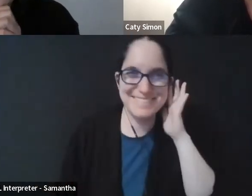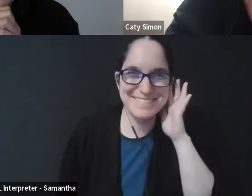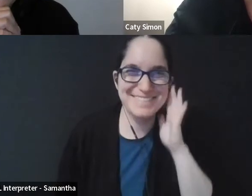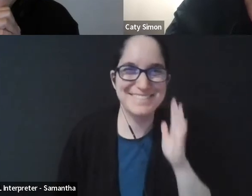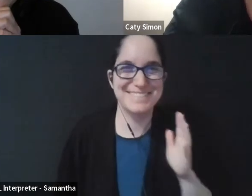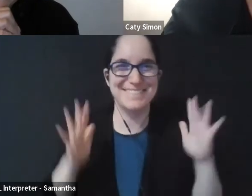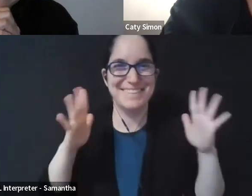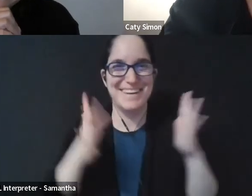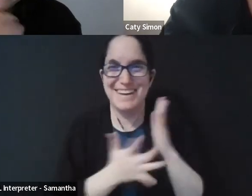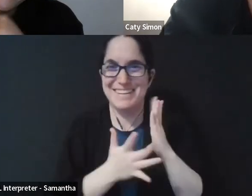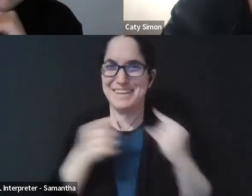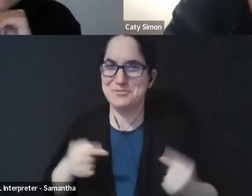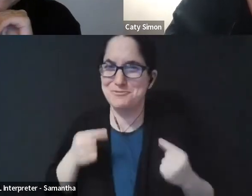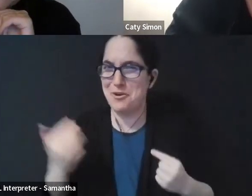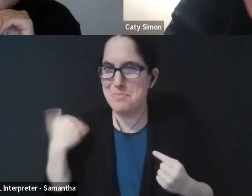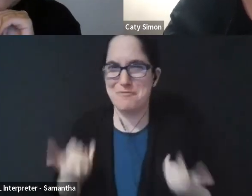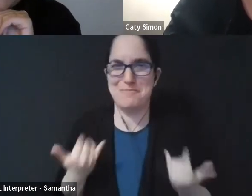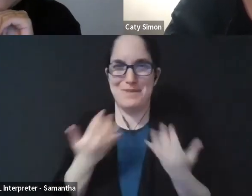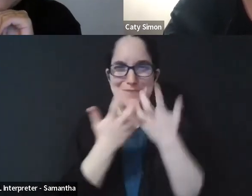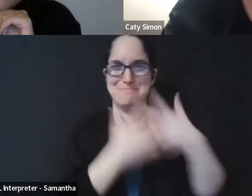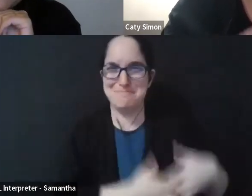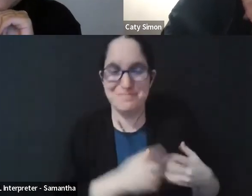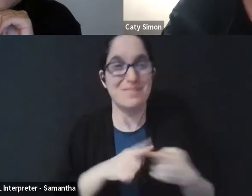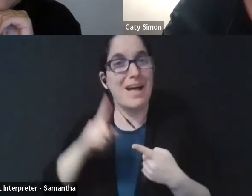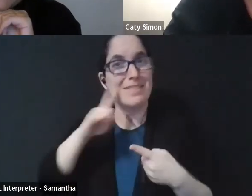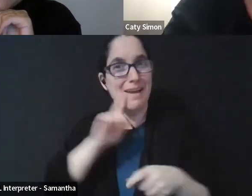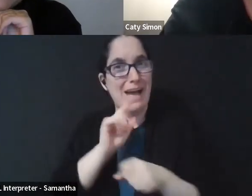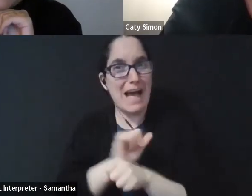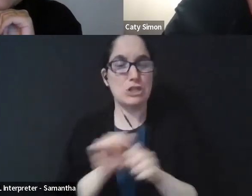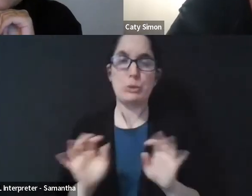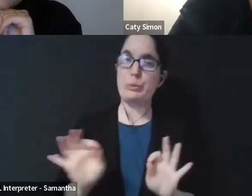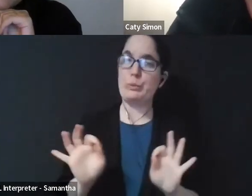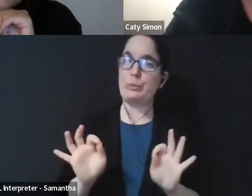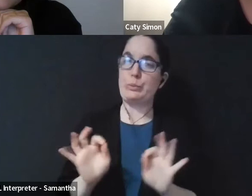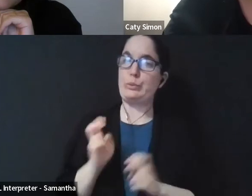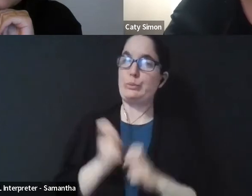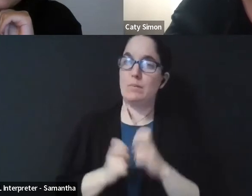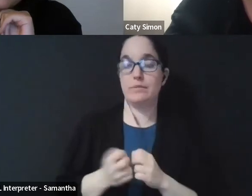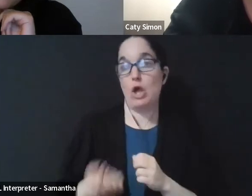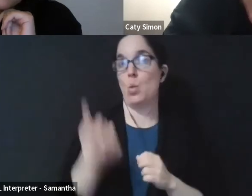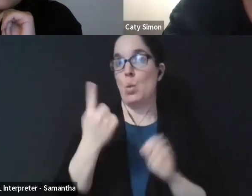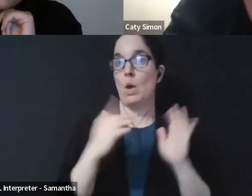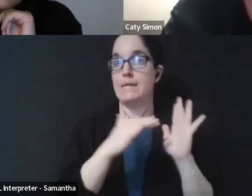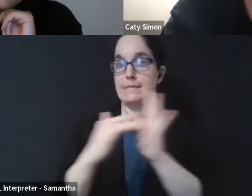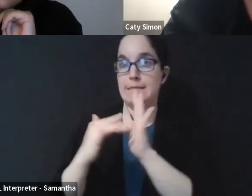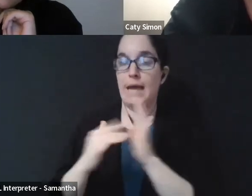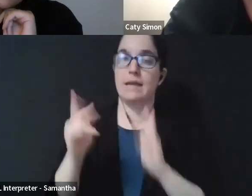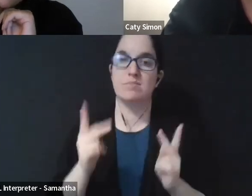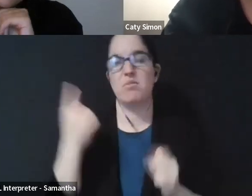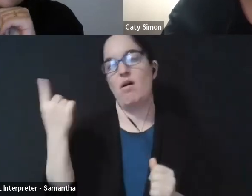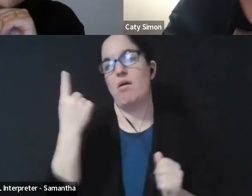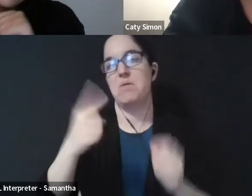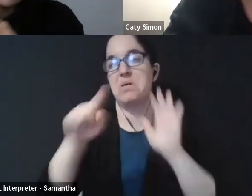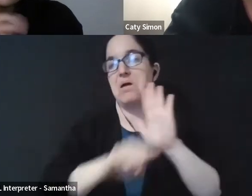tech difficulties. So I think it's a subtler problem like than the one problematic study that everybody wants to rag on harm